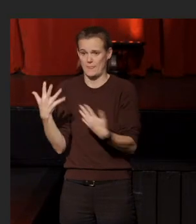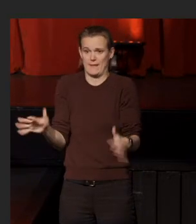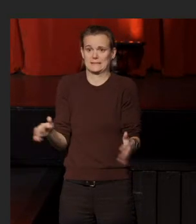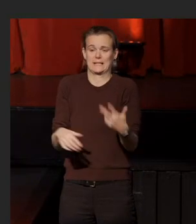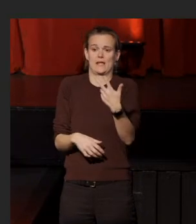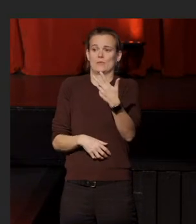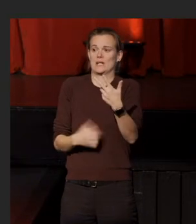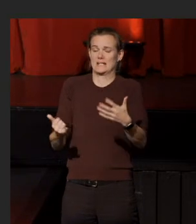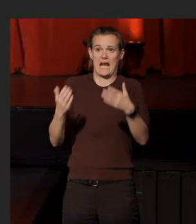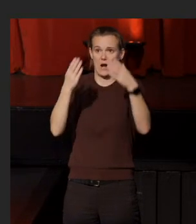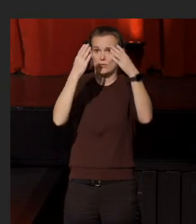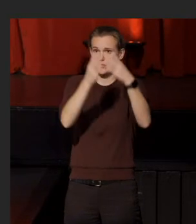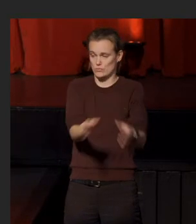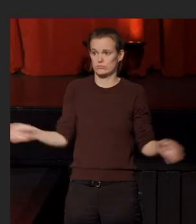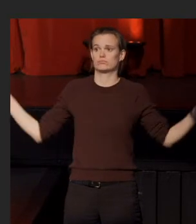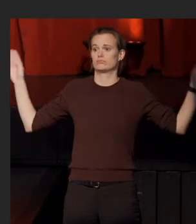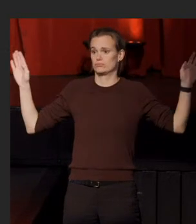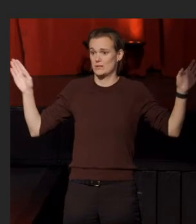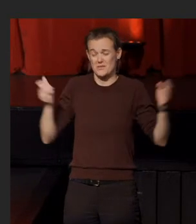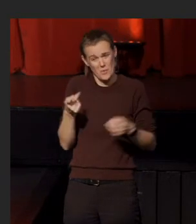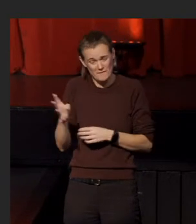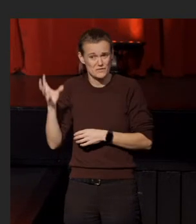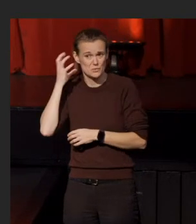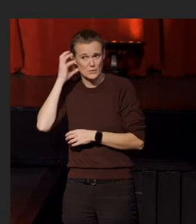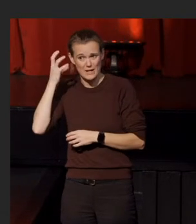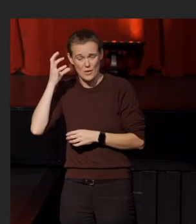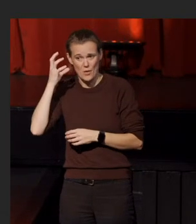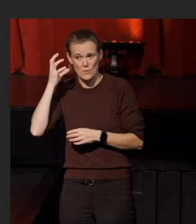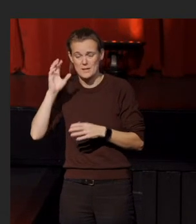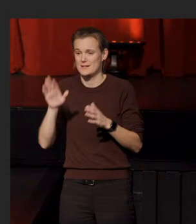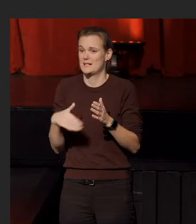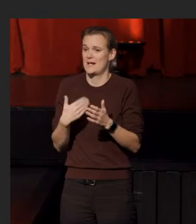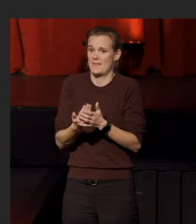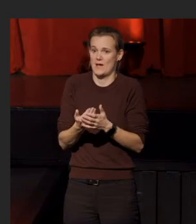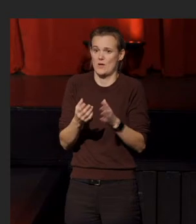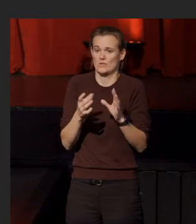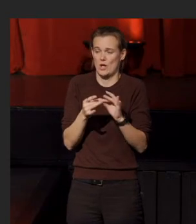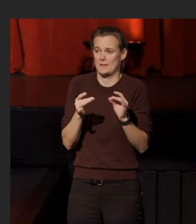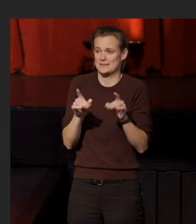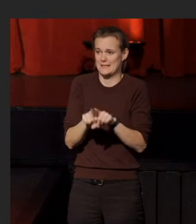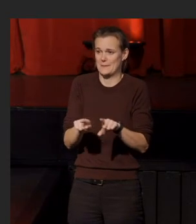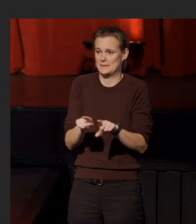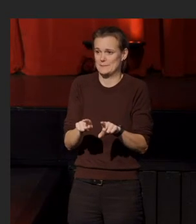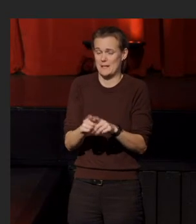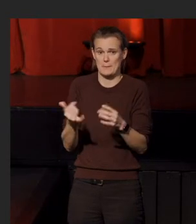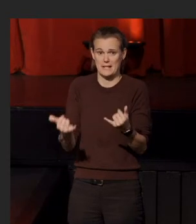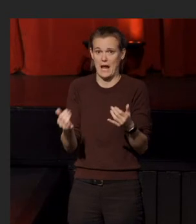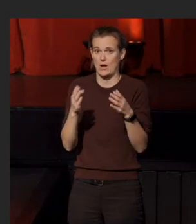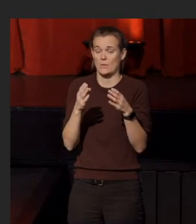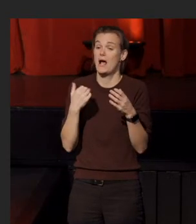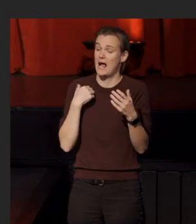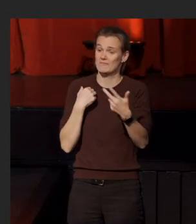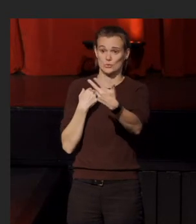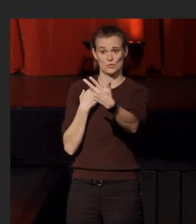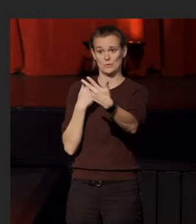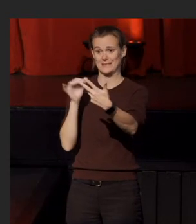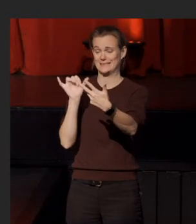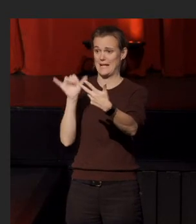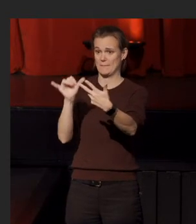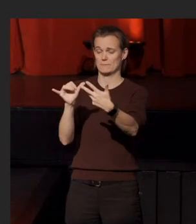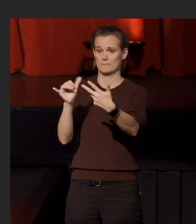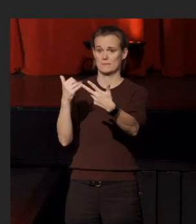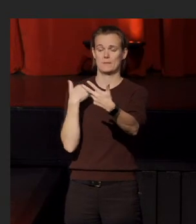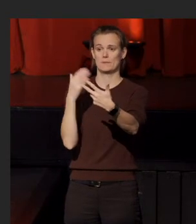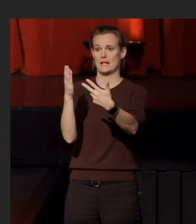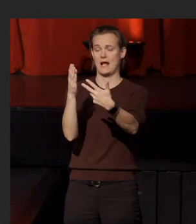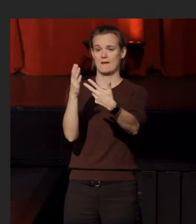choice, right? There was only a few radio stations and they all said very similar things. And now you have those, but you also have